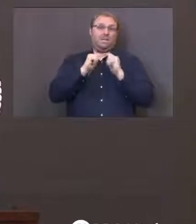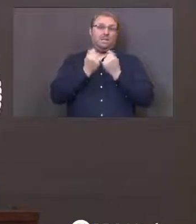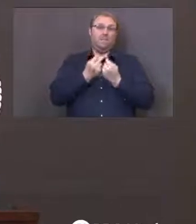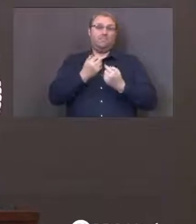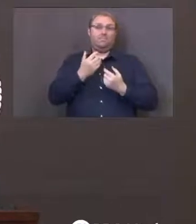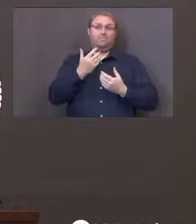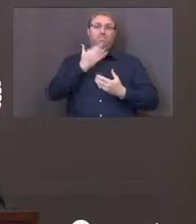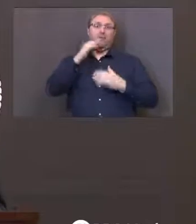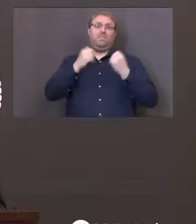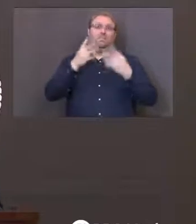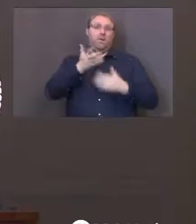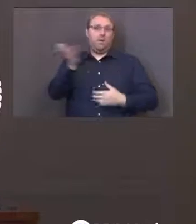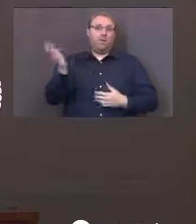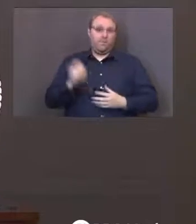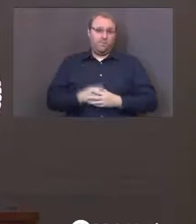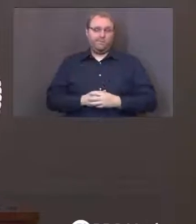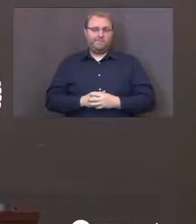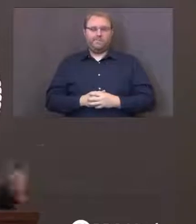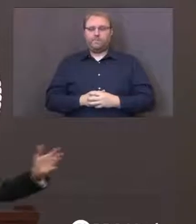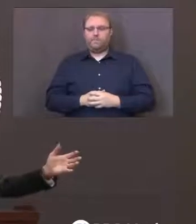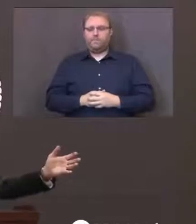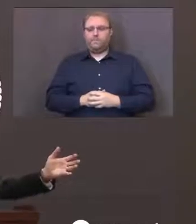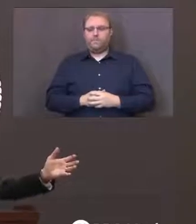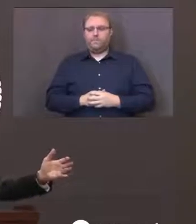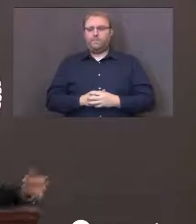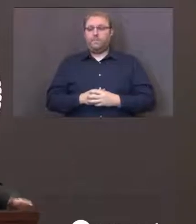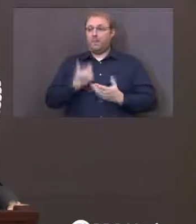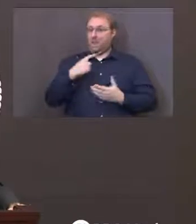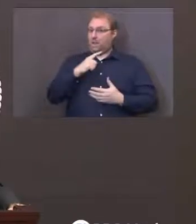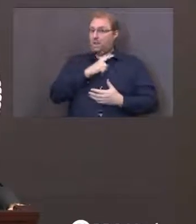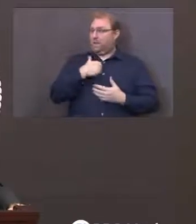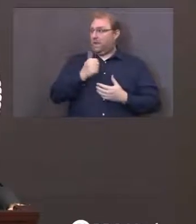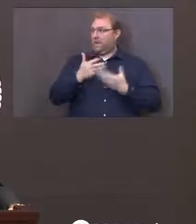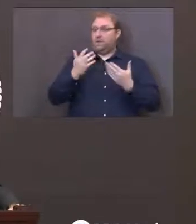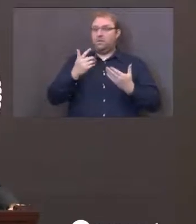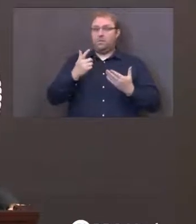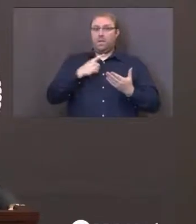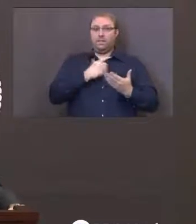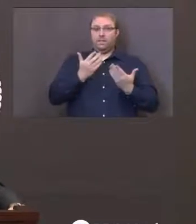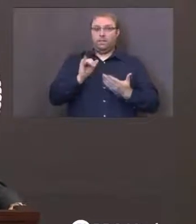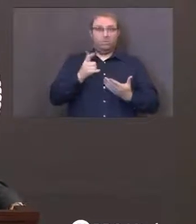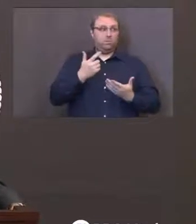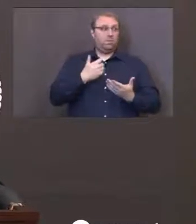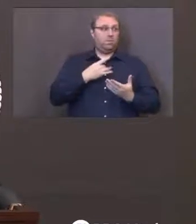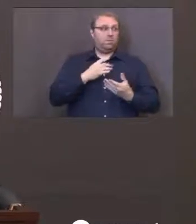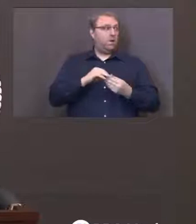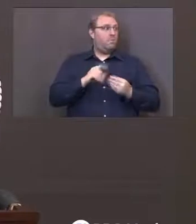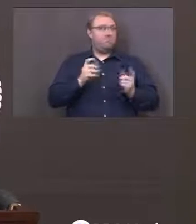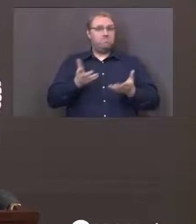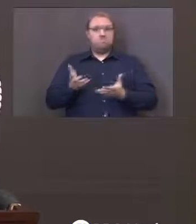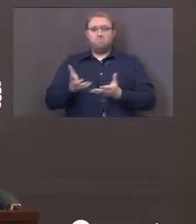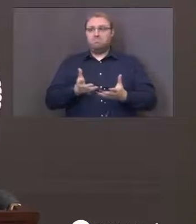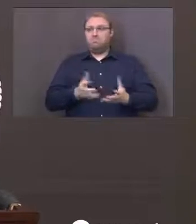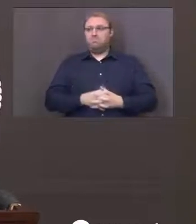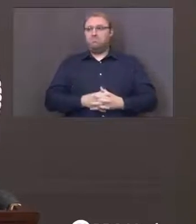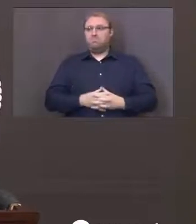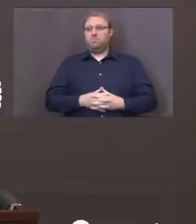Last question, I understand. Anything for the legislature? We got them here, so.